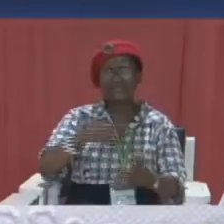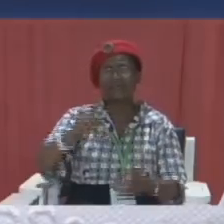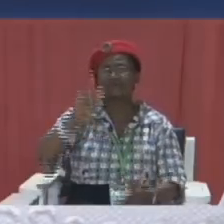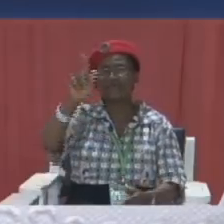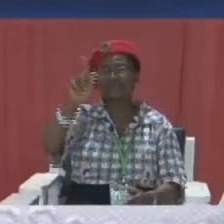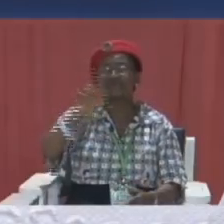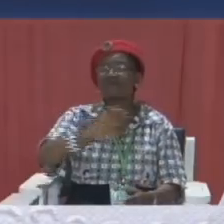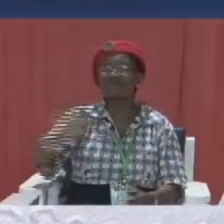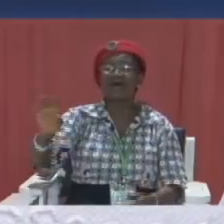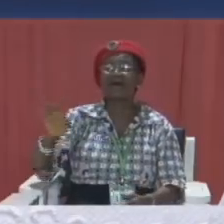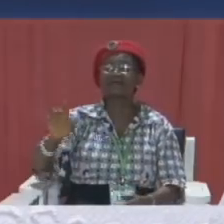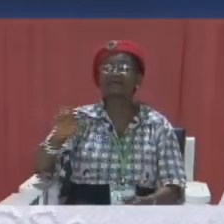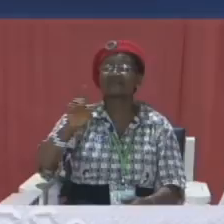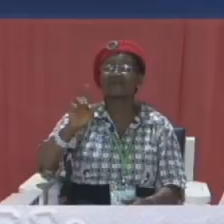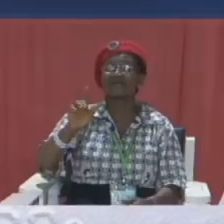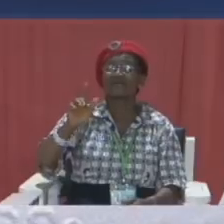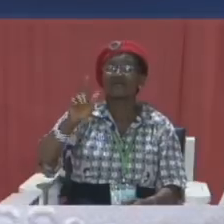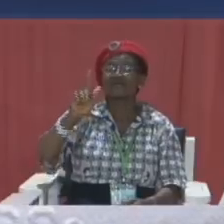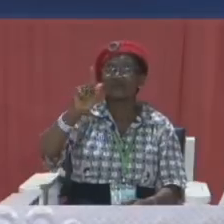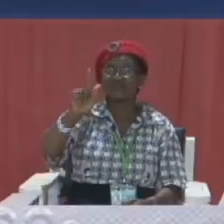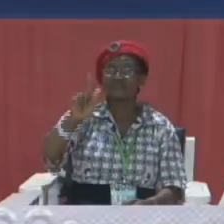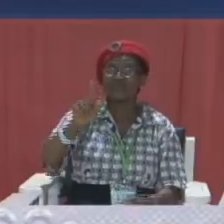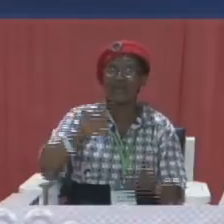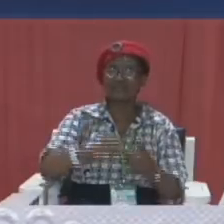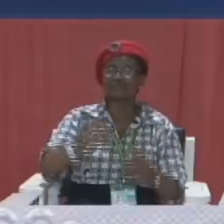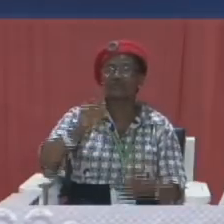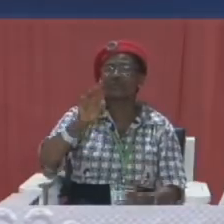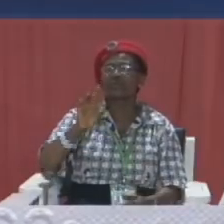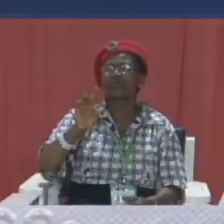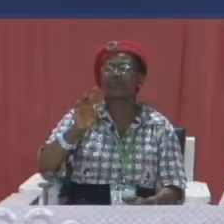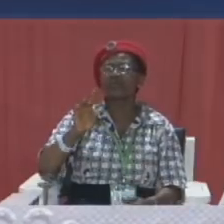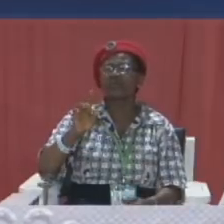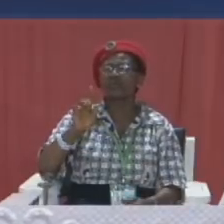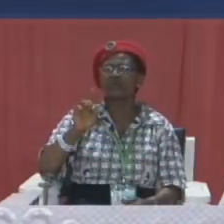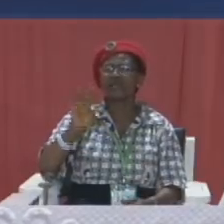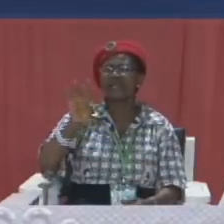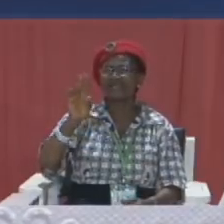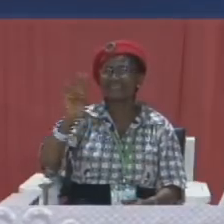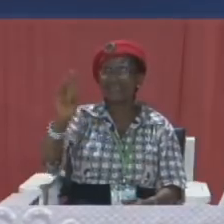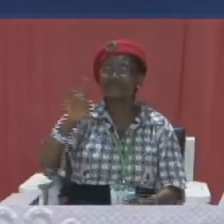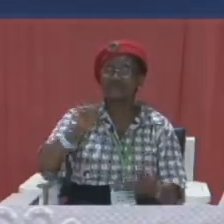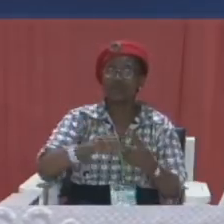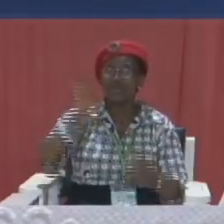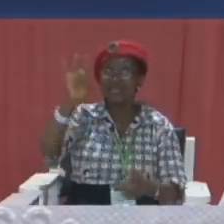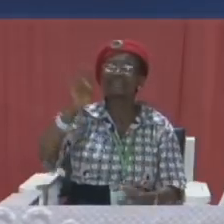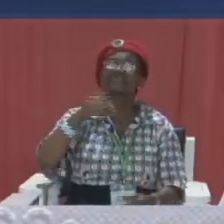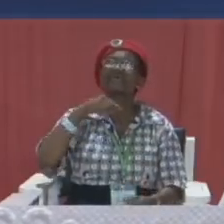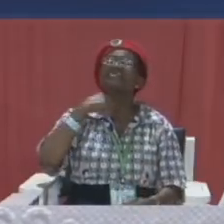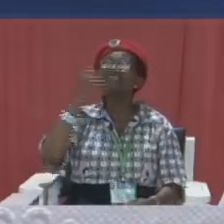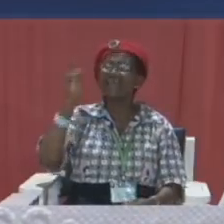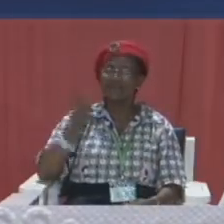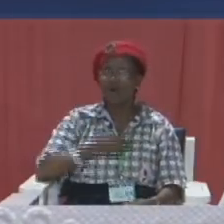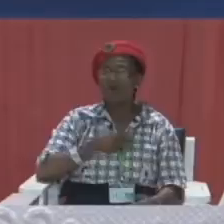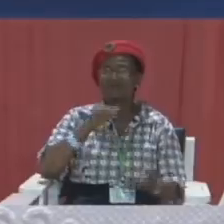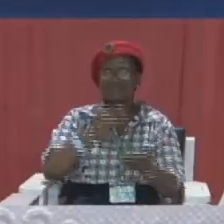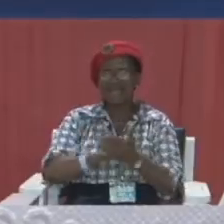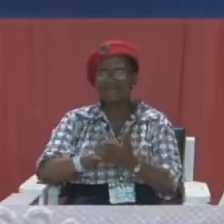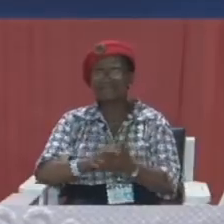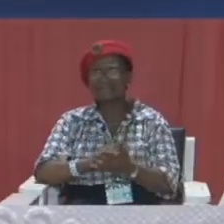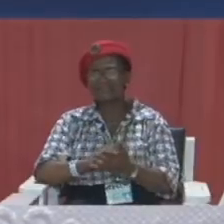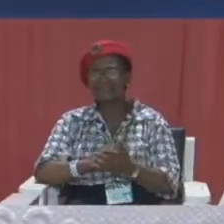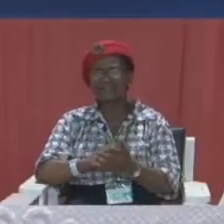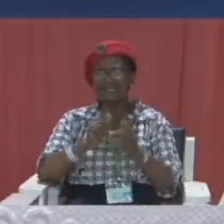21 from verse 1 to 8. Orin Dafidi ori kokan le logun ese kini de ikejo. Tells us that